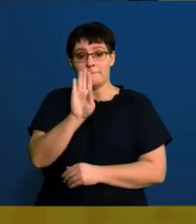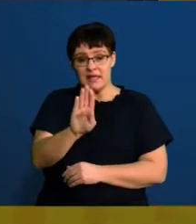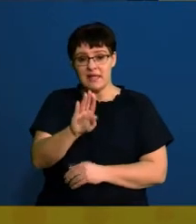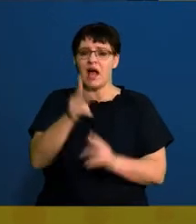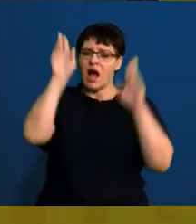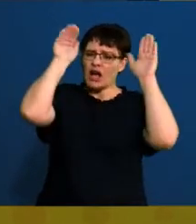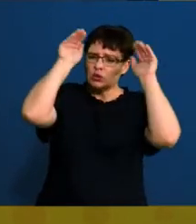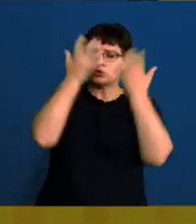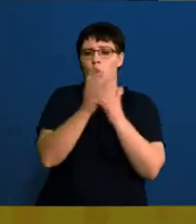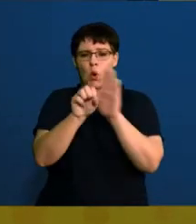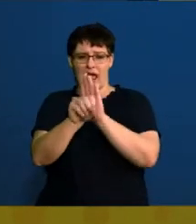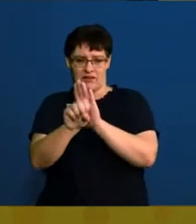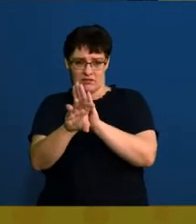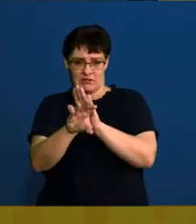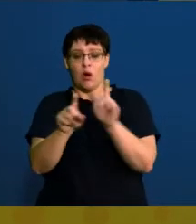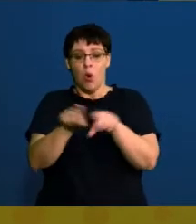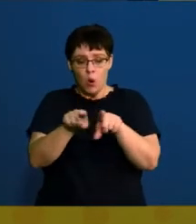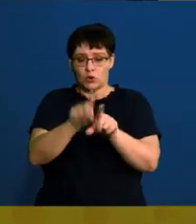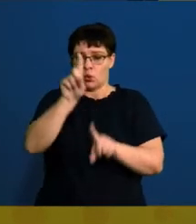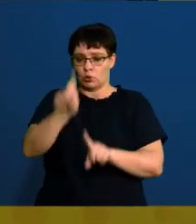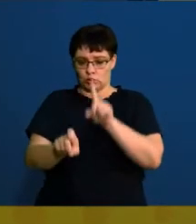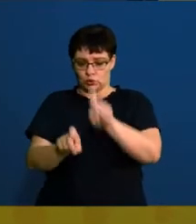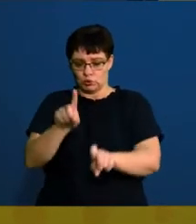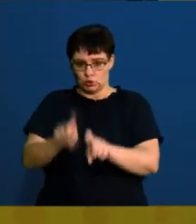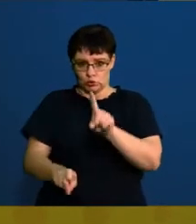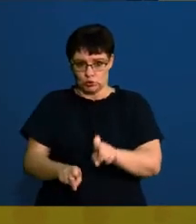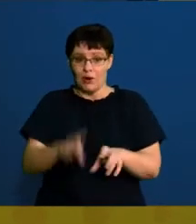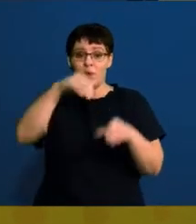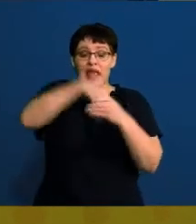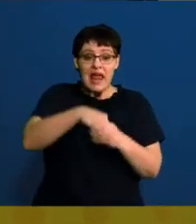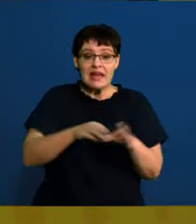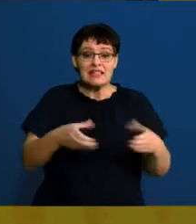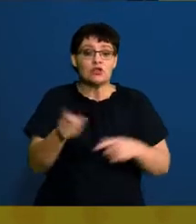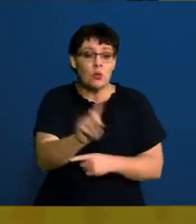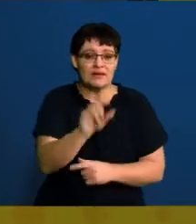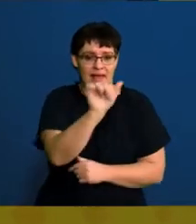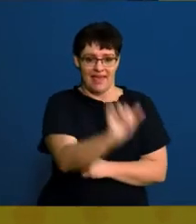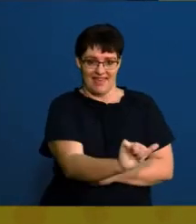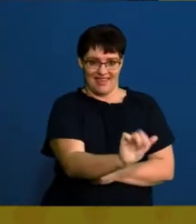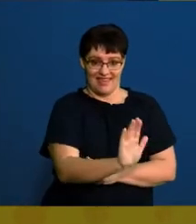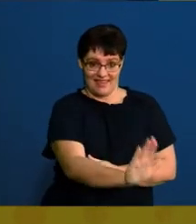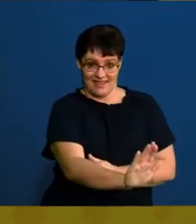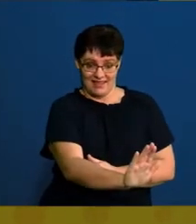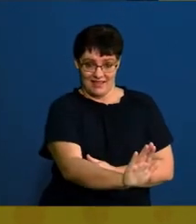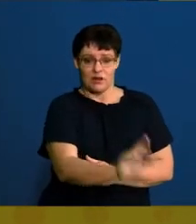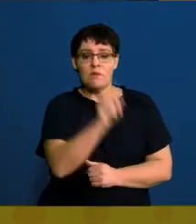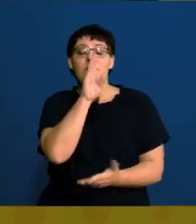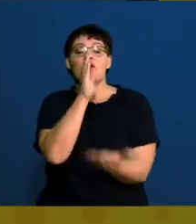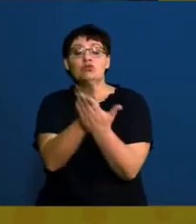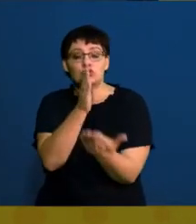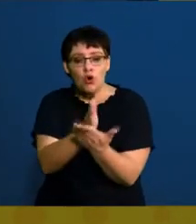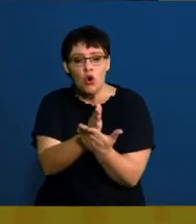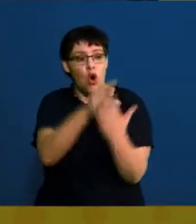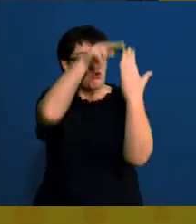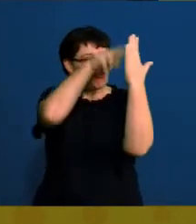advert, and it also has questions on it in section A. So you must ensure that you read